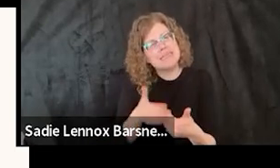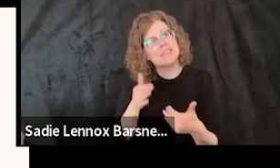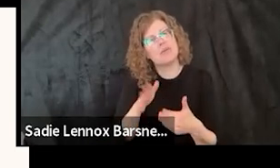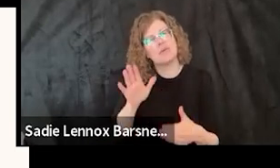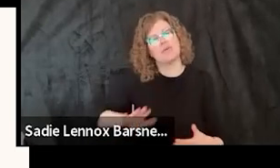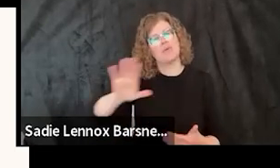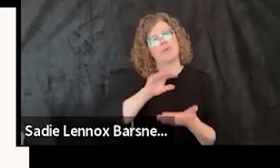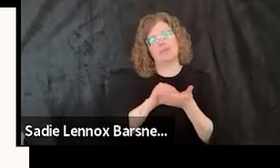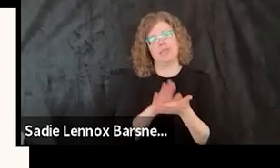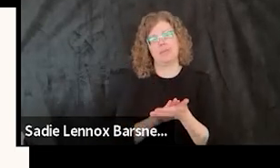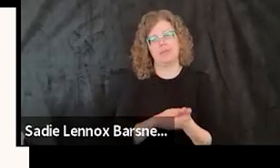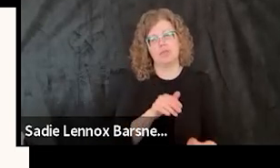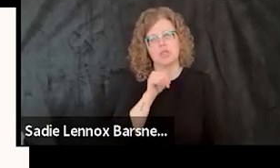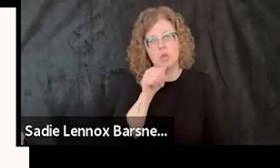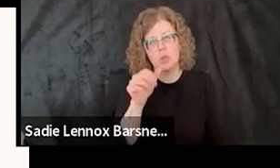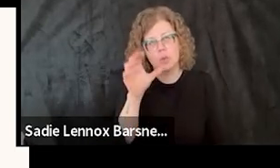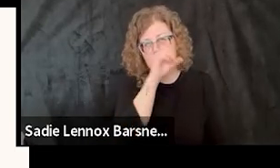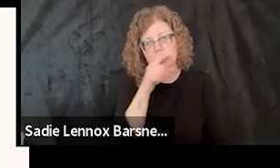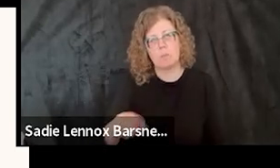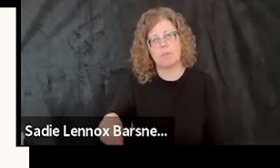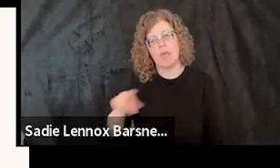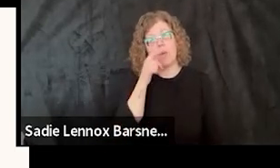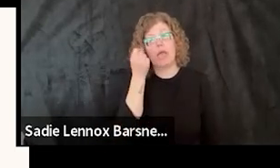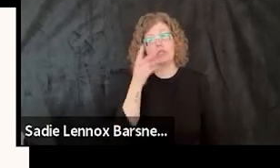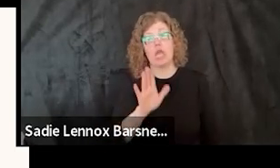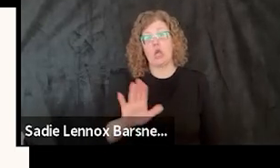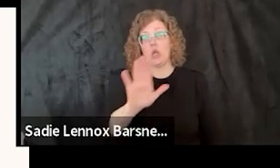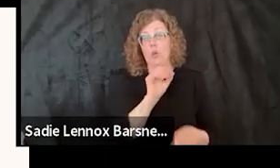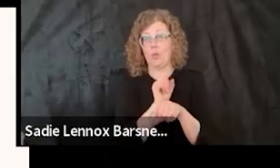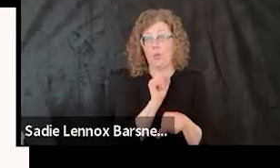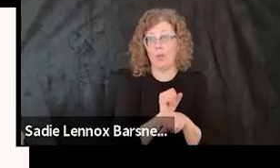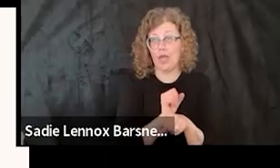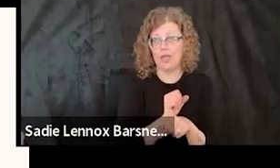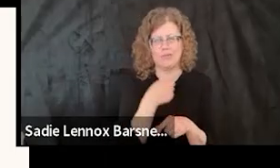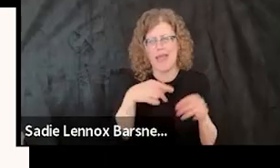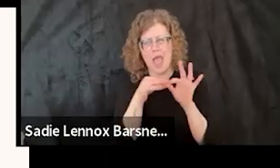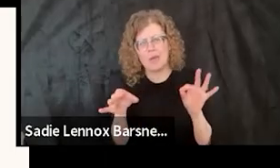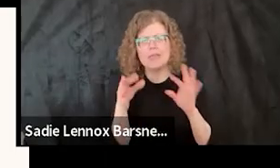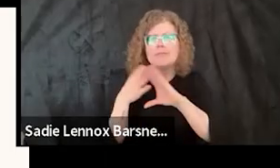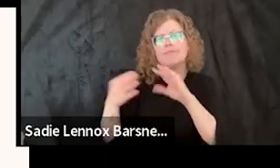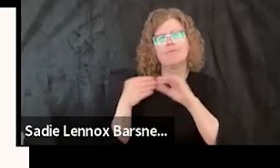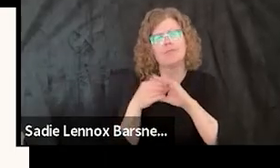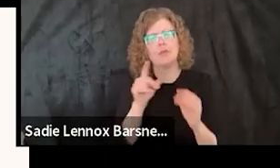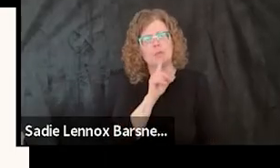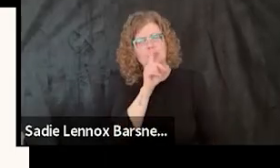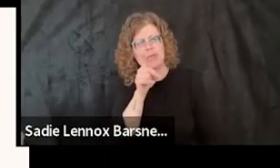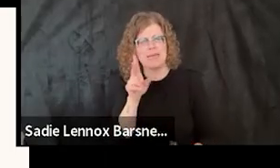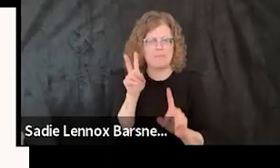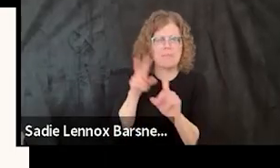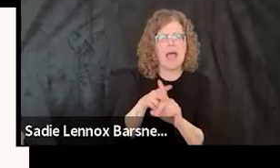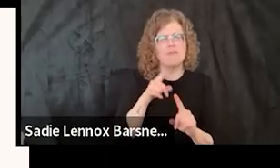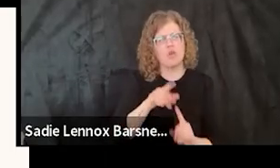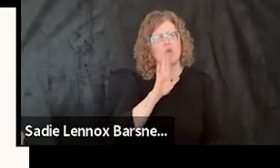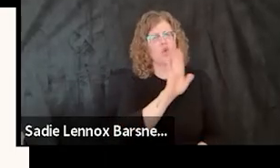specific practice or language. If you are speaking about something that is unique to your discipline and practice, be sure to